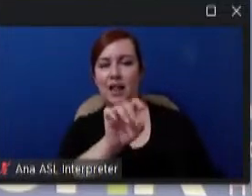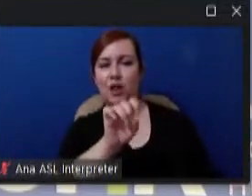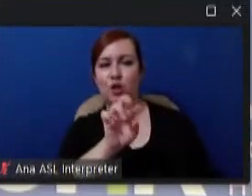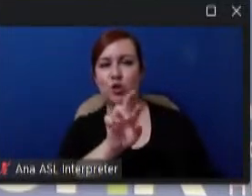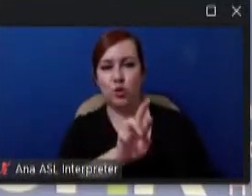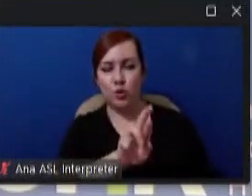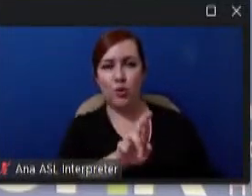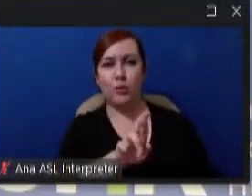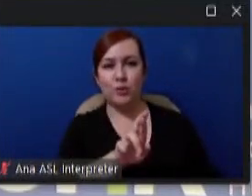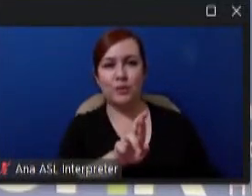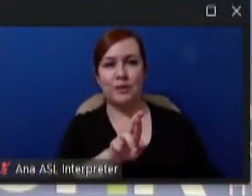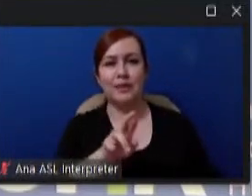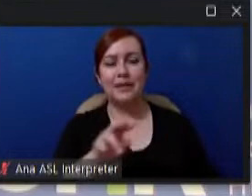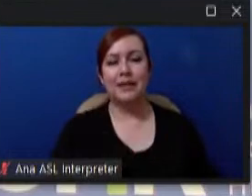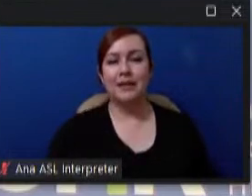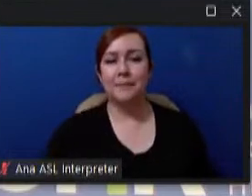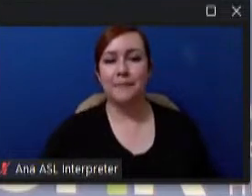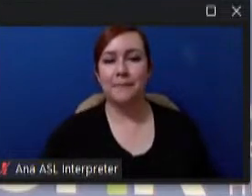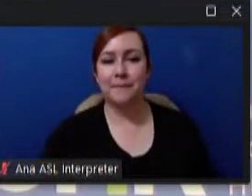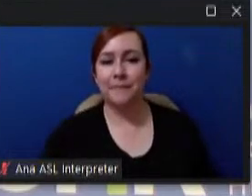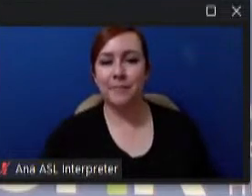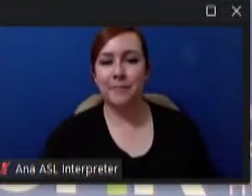who is